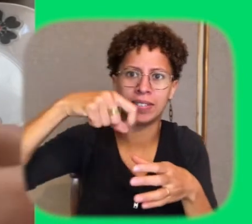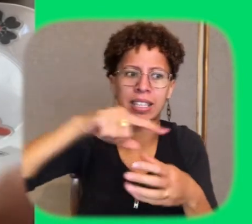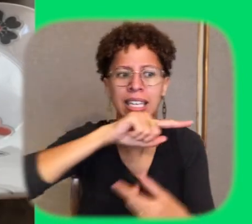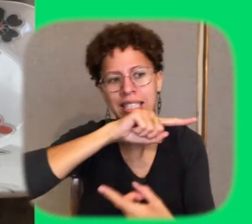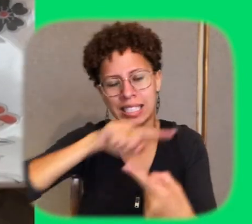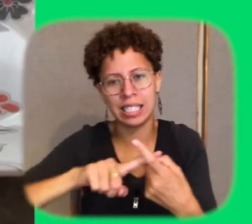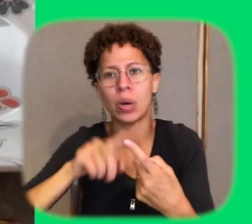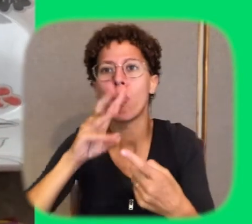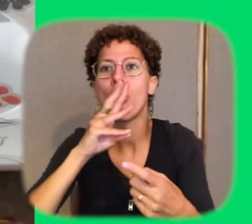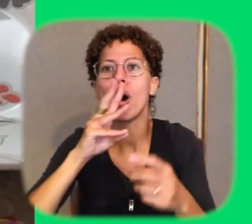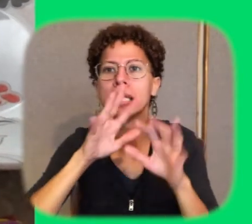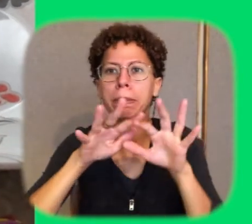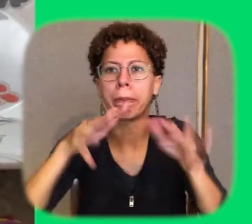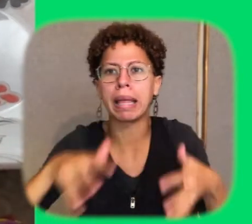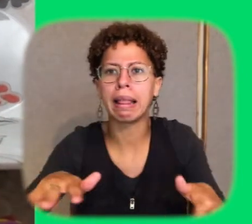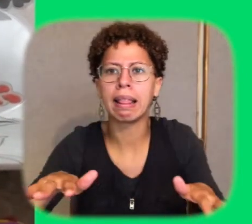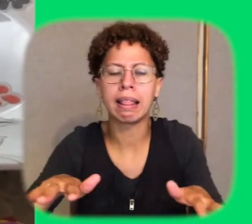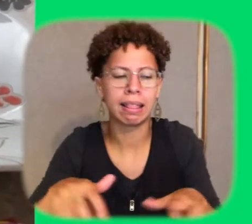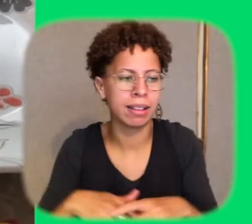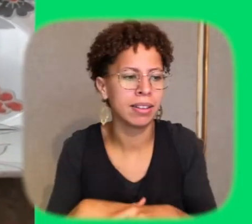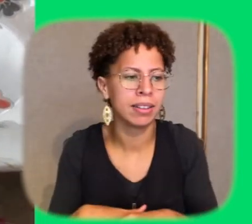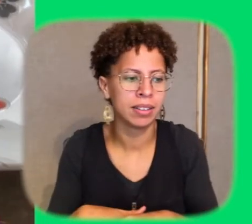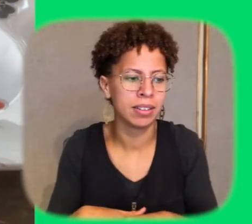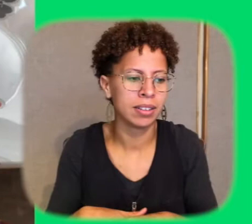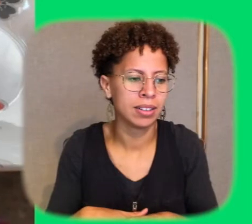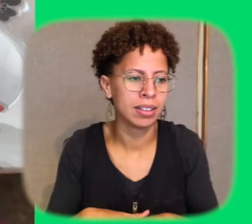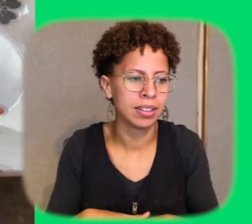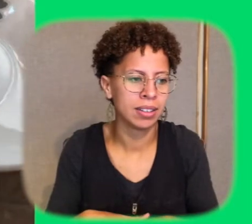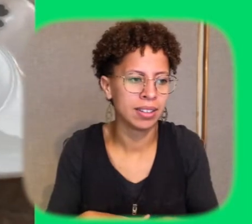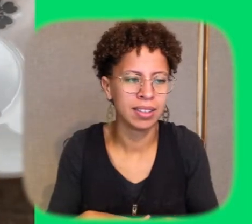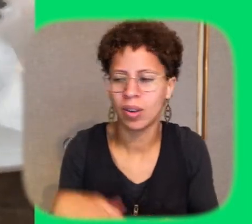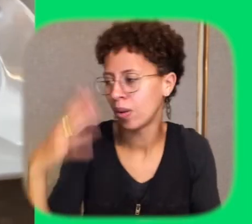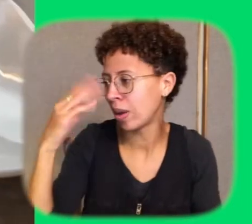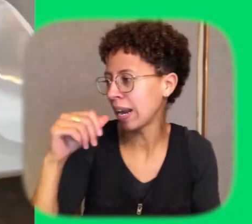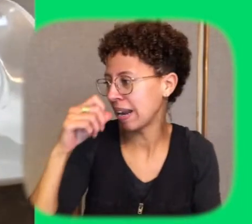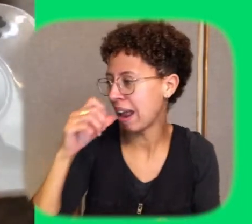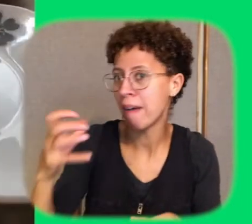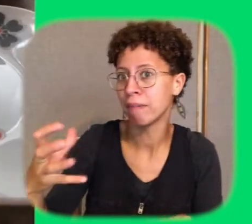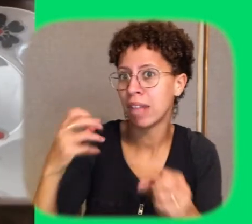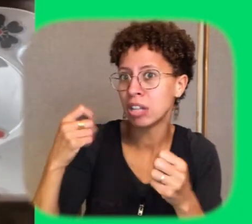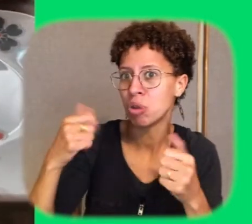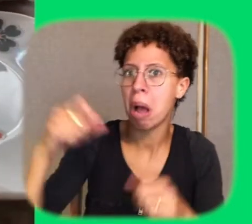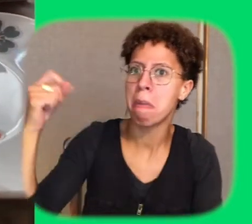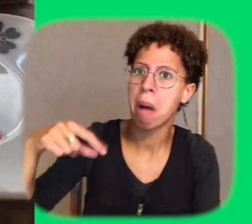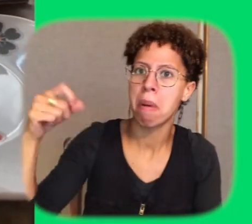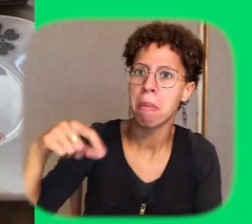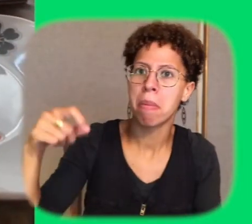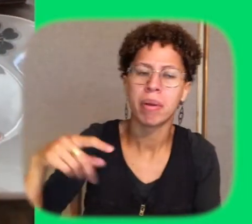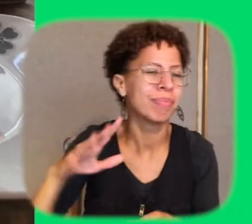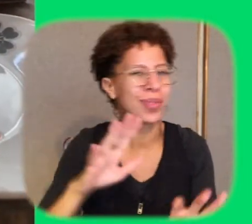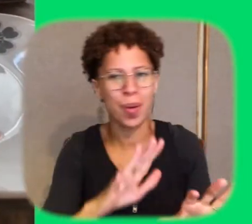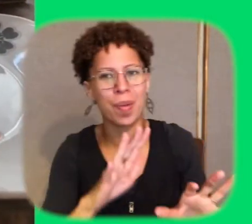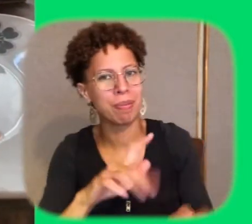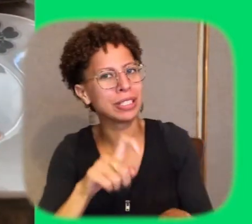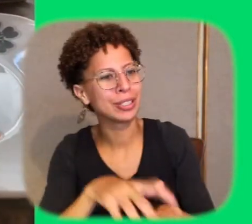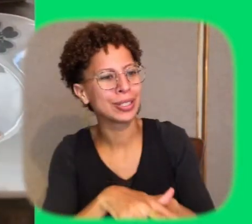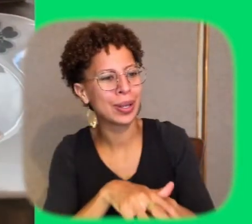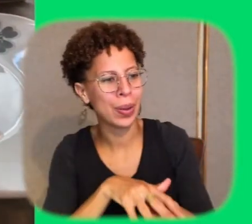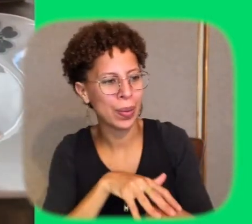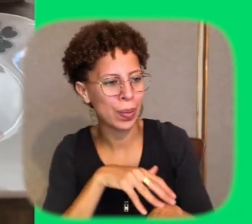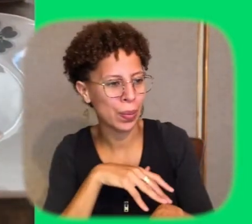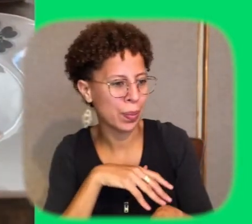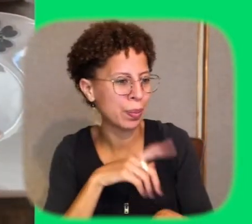Why can't we just take it fast and then just dump it all? No, we gotta go slow. Dump them all in. Okay, Logan